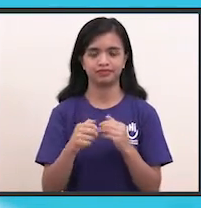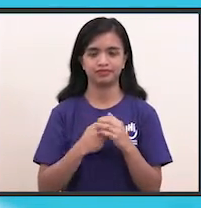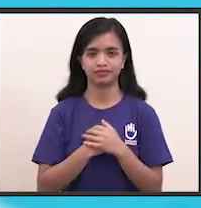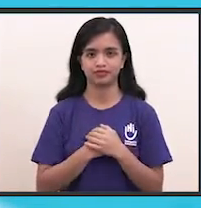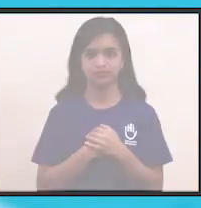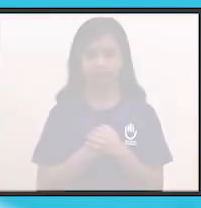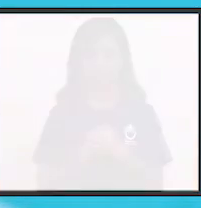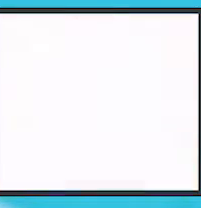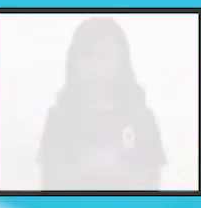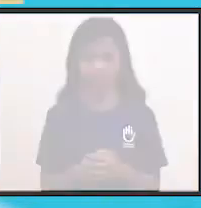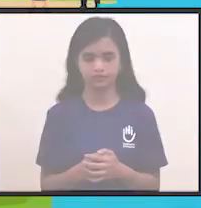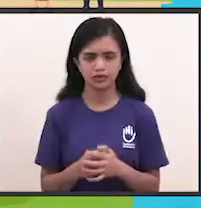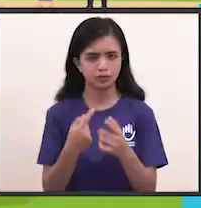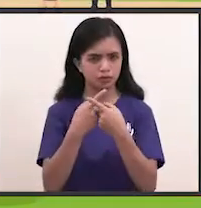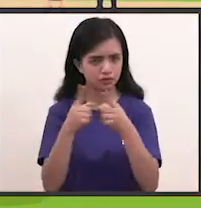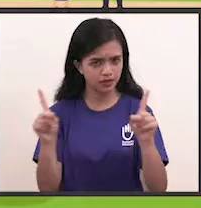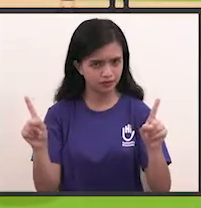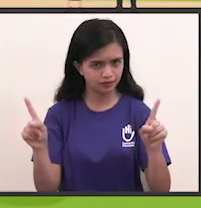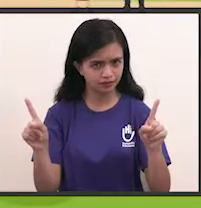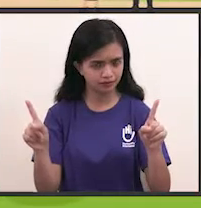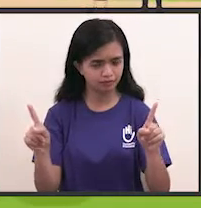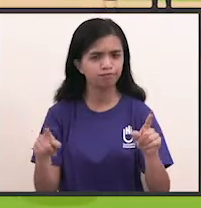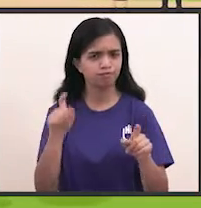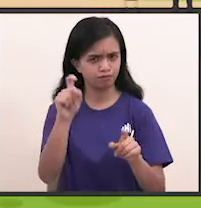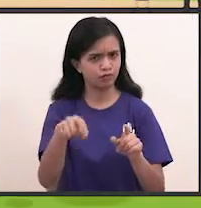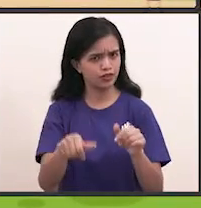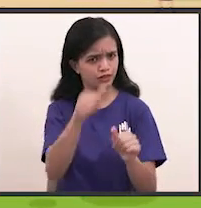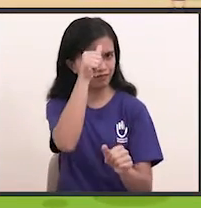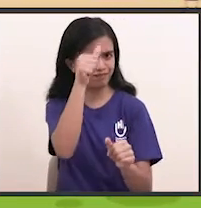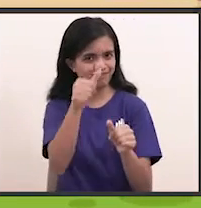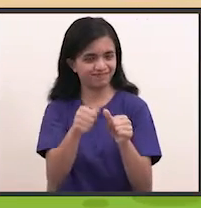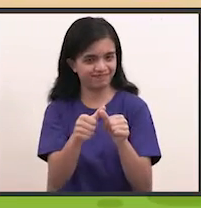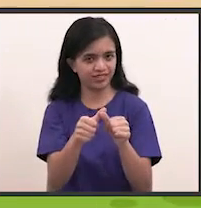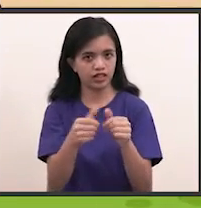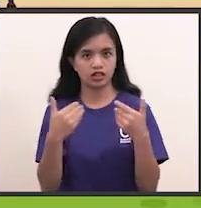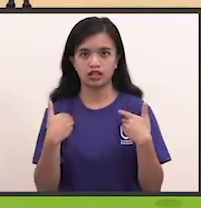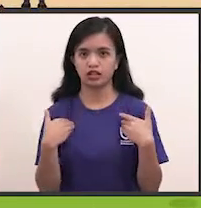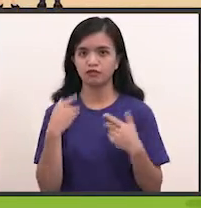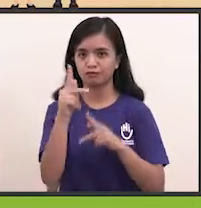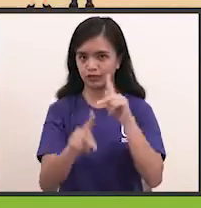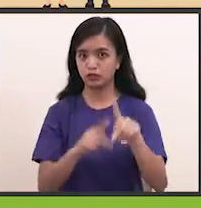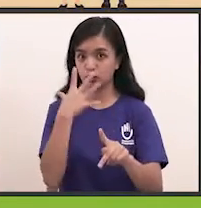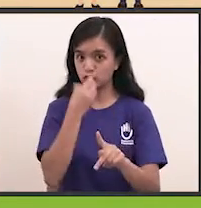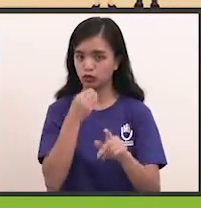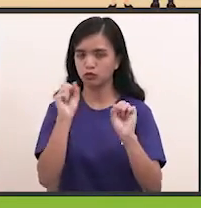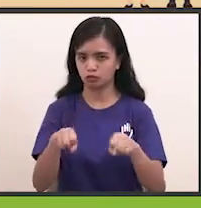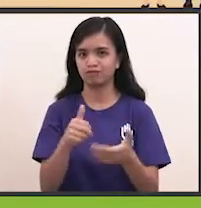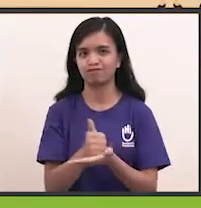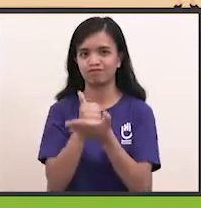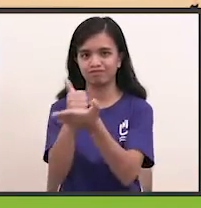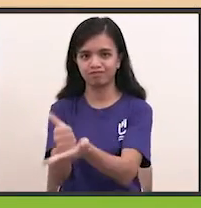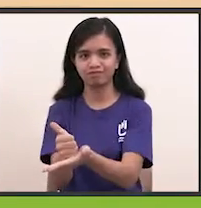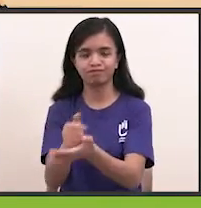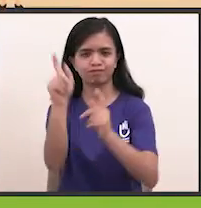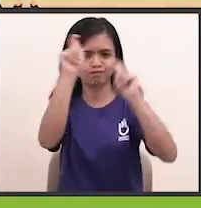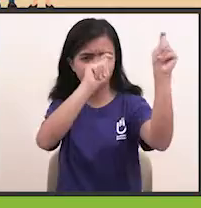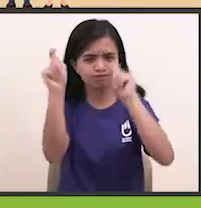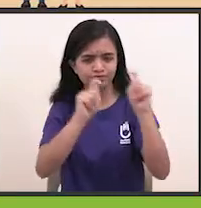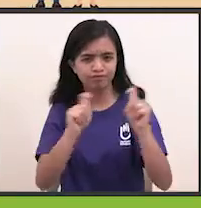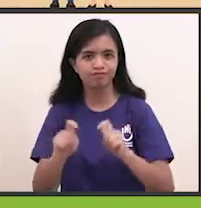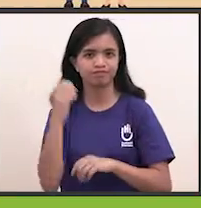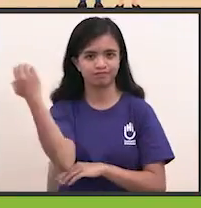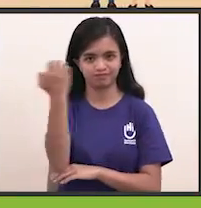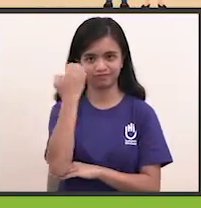needs. But wait, let us also remember that there are people that can help you during calamities